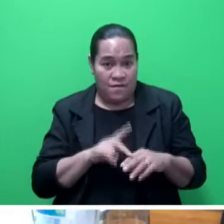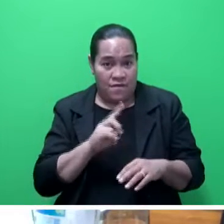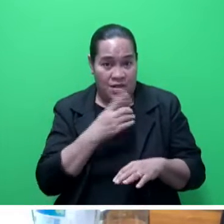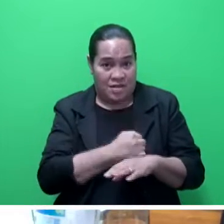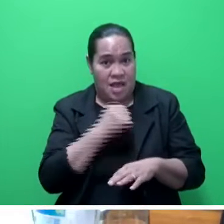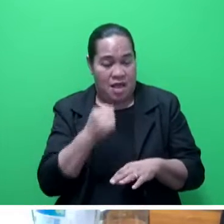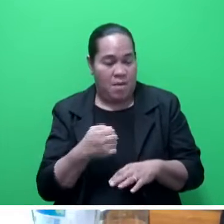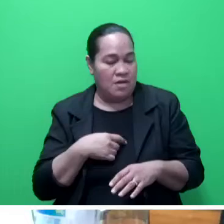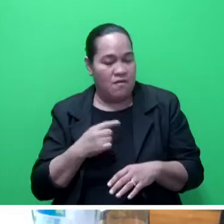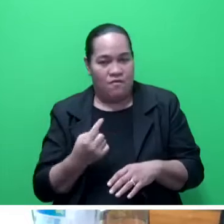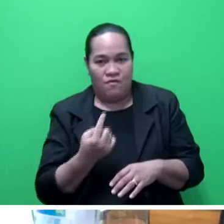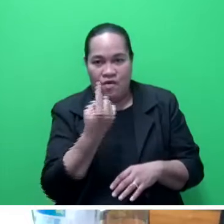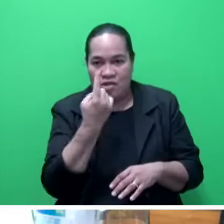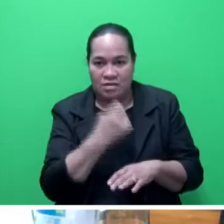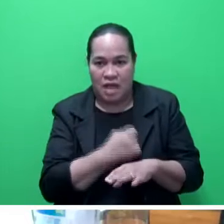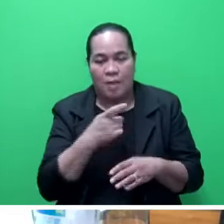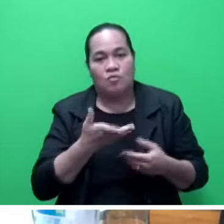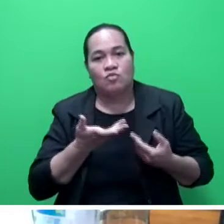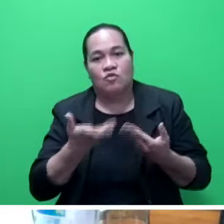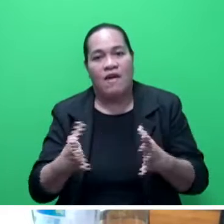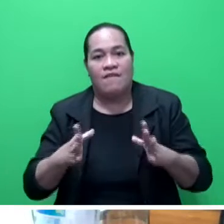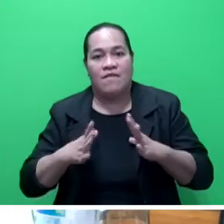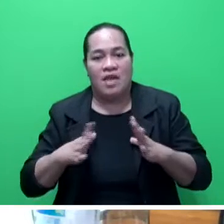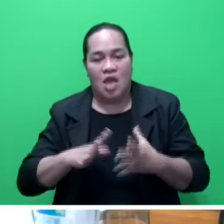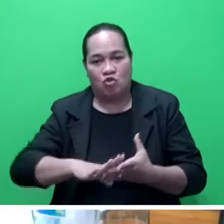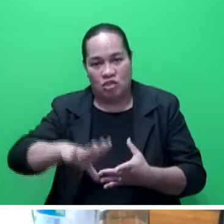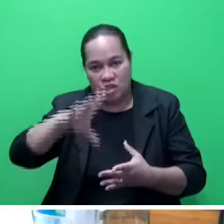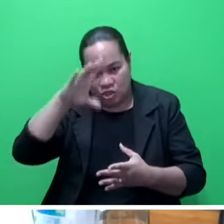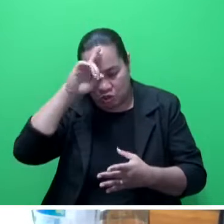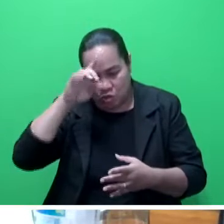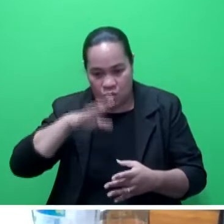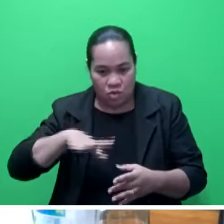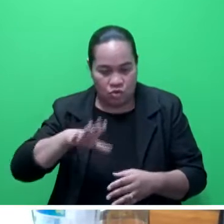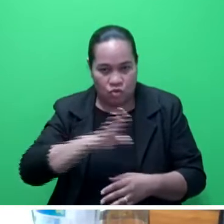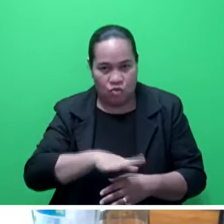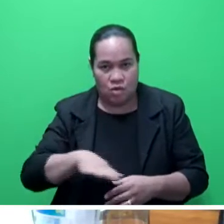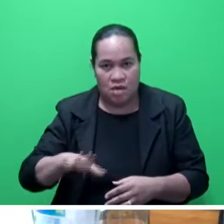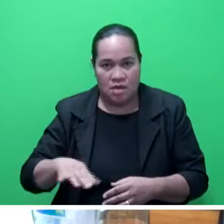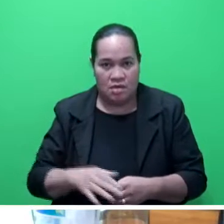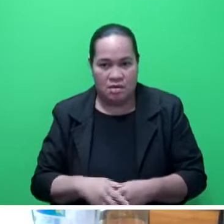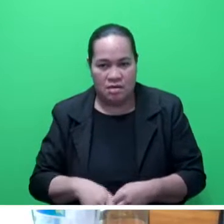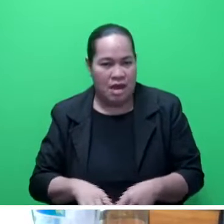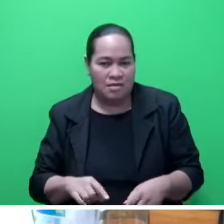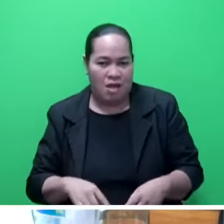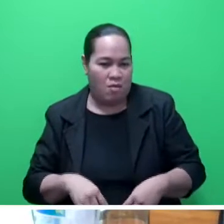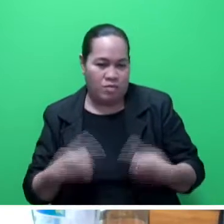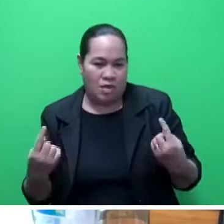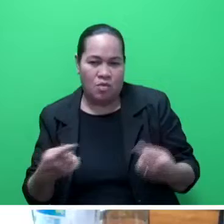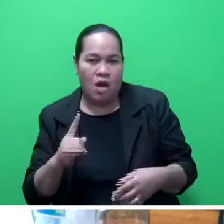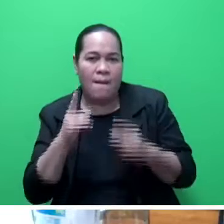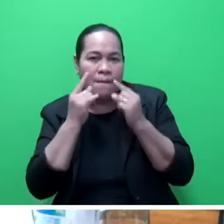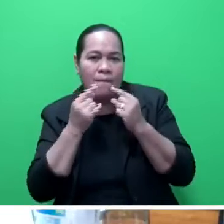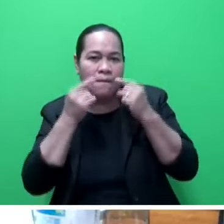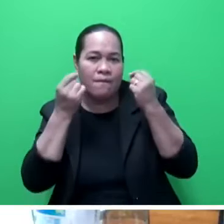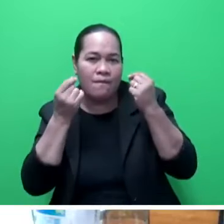been first to provide free education to our Fijian children, contrary to what Mr. Rambuka has